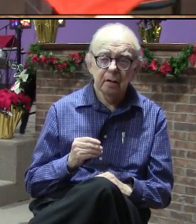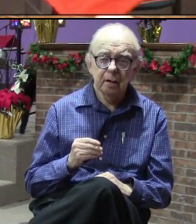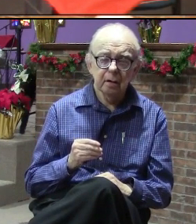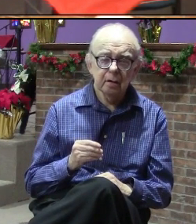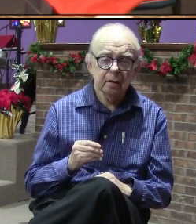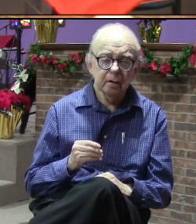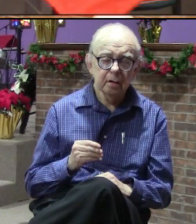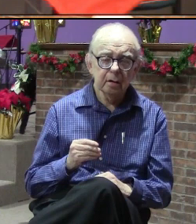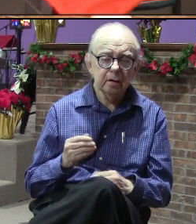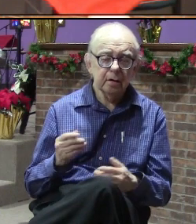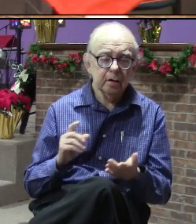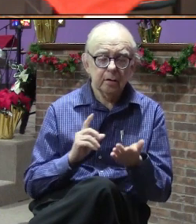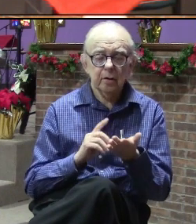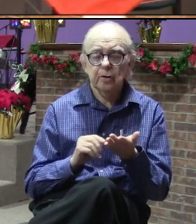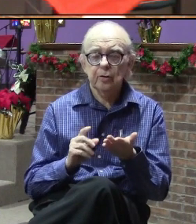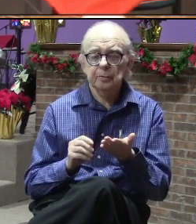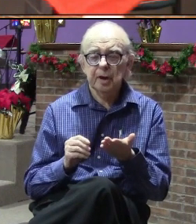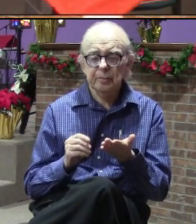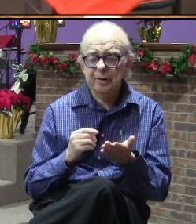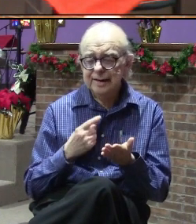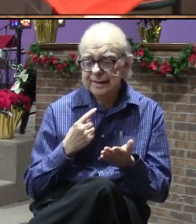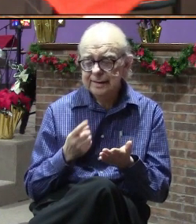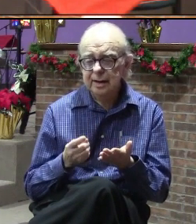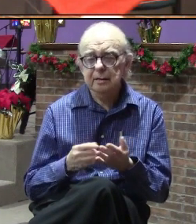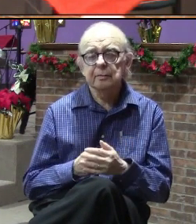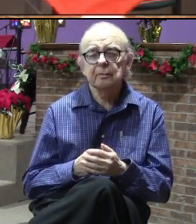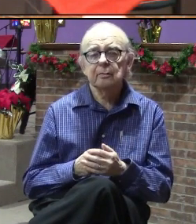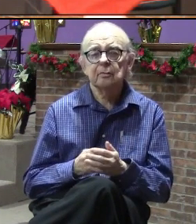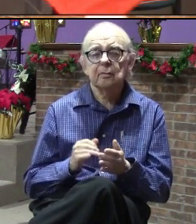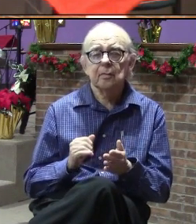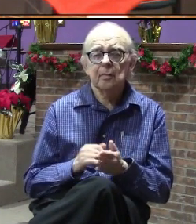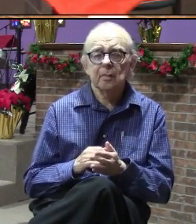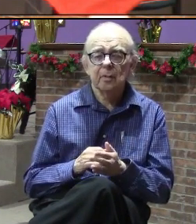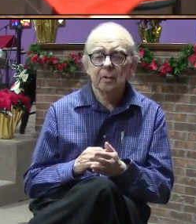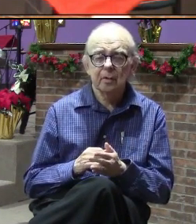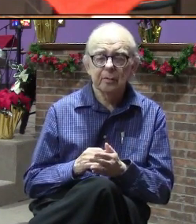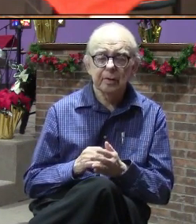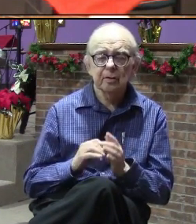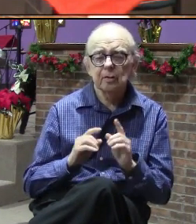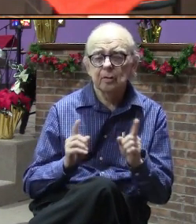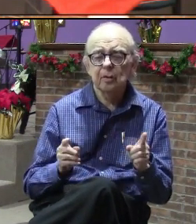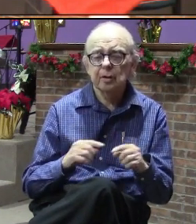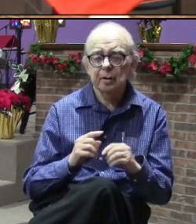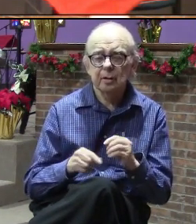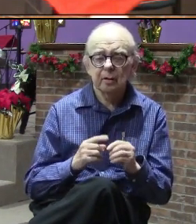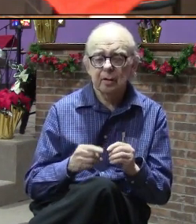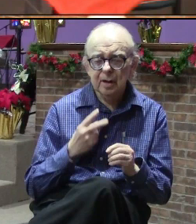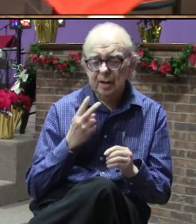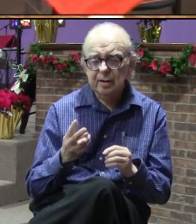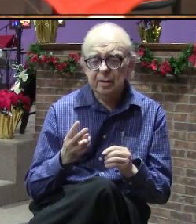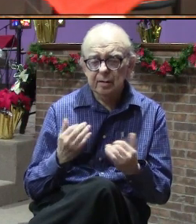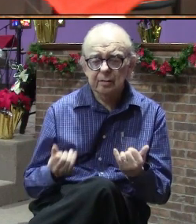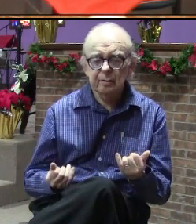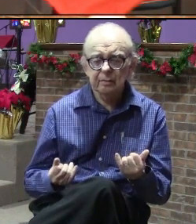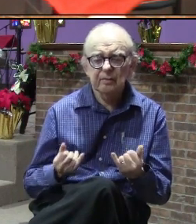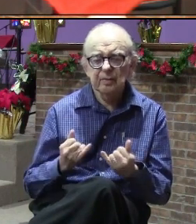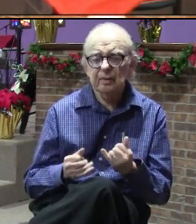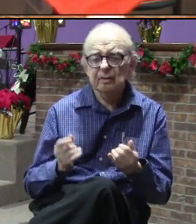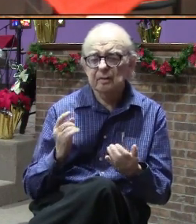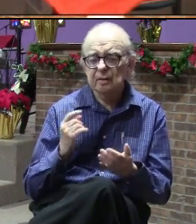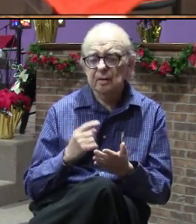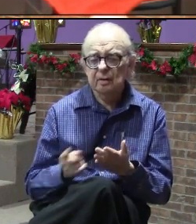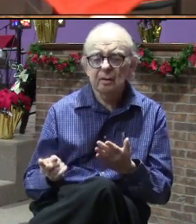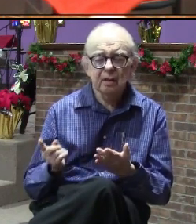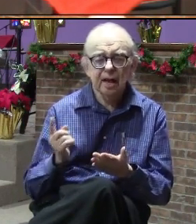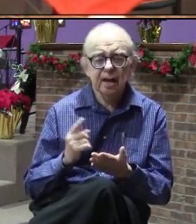There's a newspaper article that has been going around, I've seen it now for the last